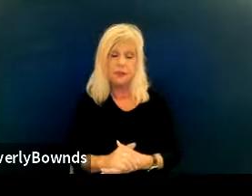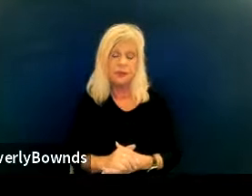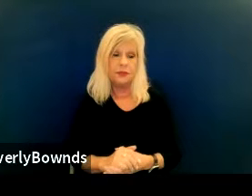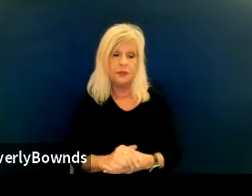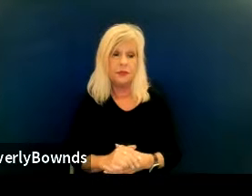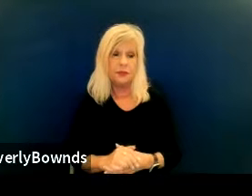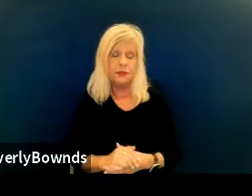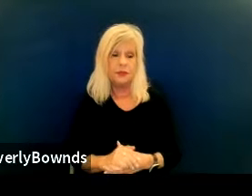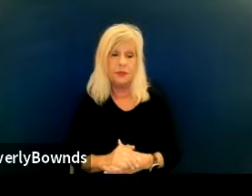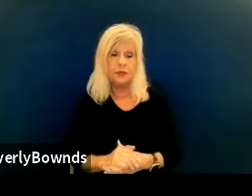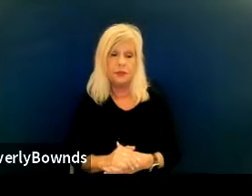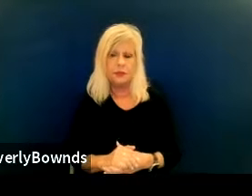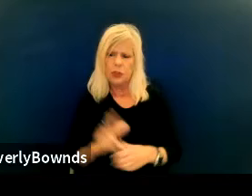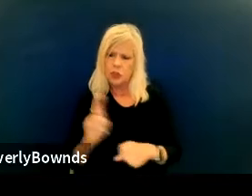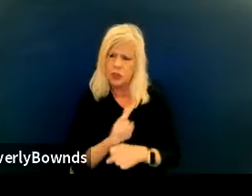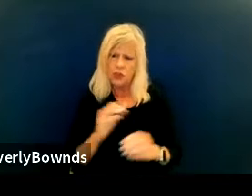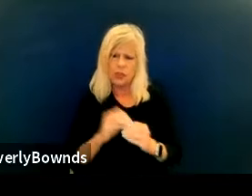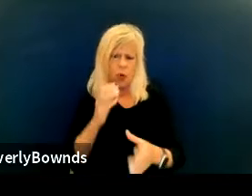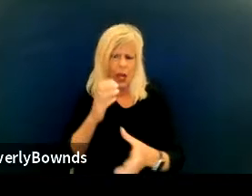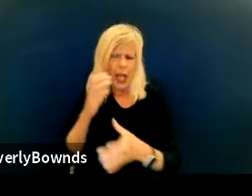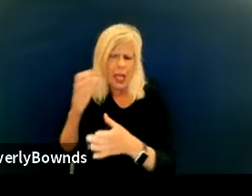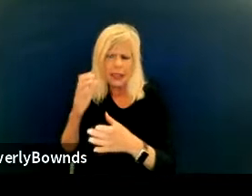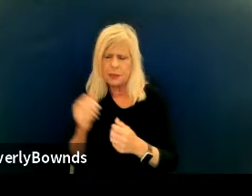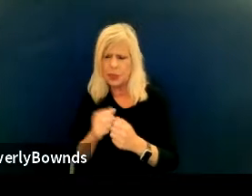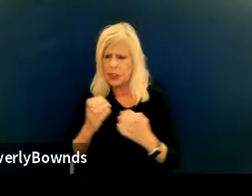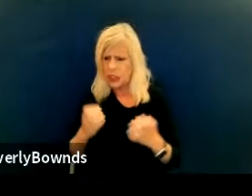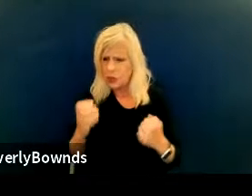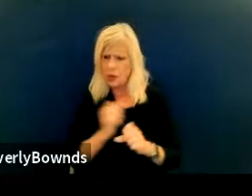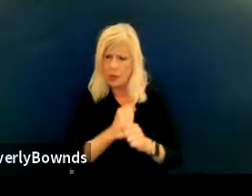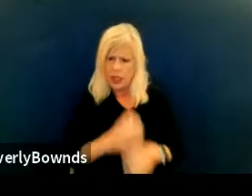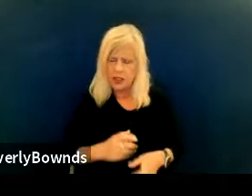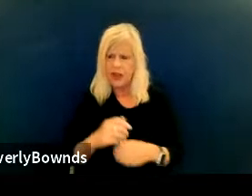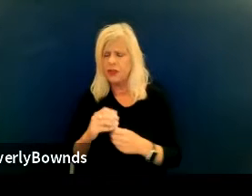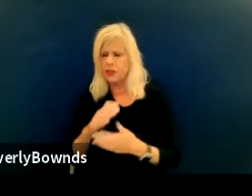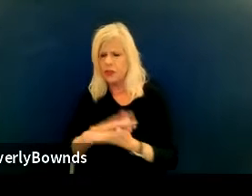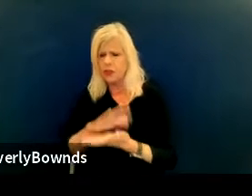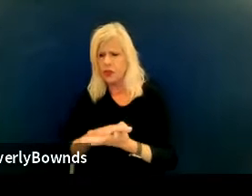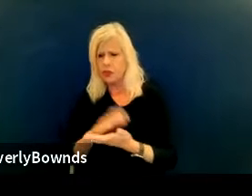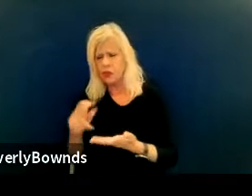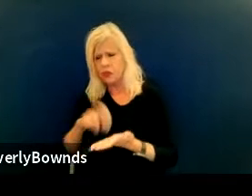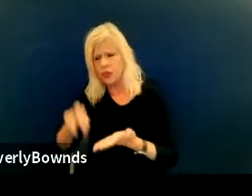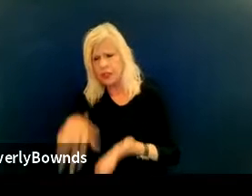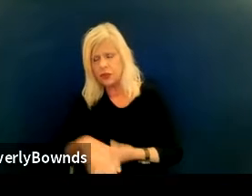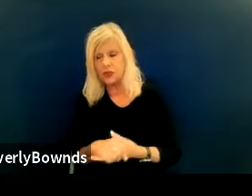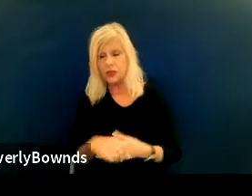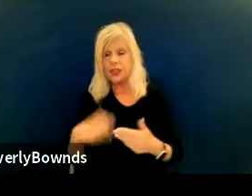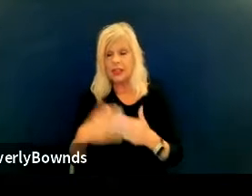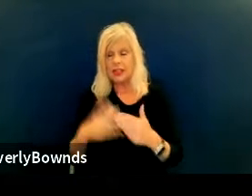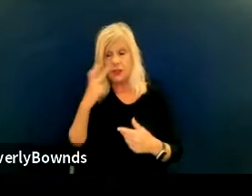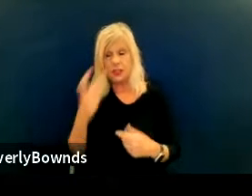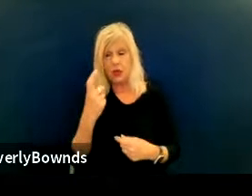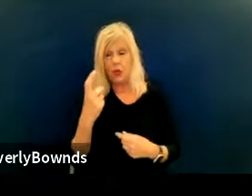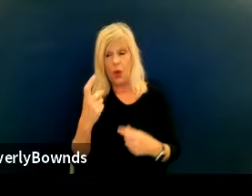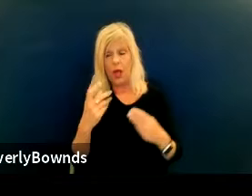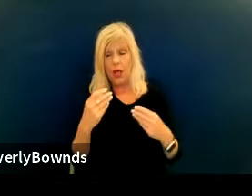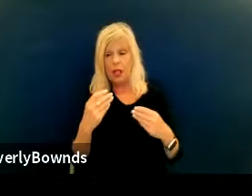We can always use more experts, especially fitness equipment manufacturers and academic researchers. Next, you're going to see how one manufacturer worked